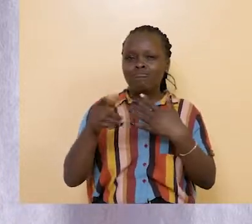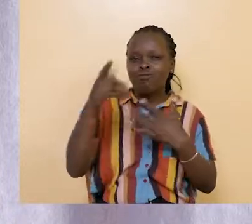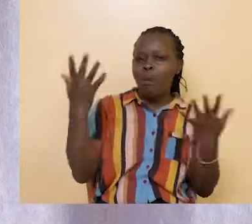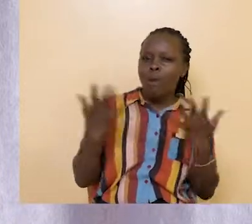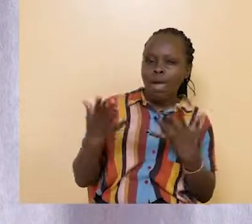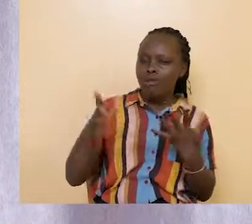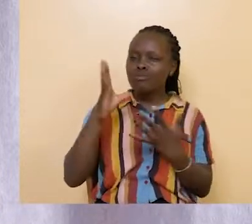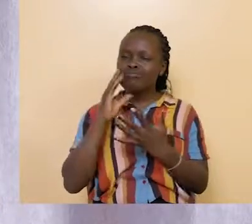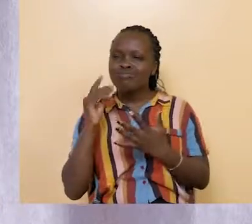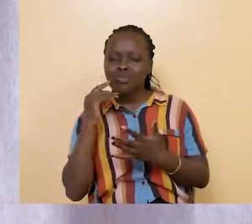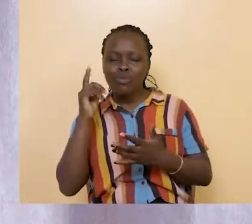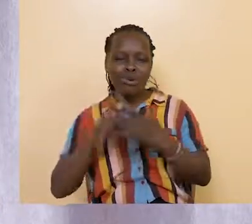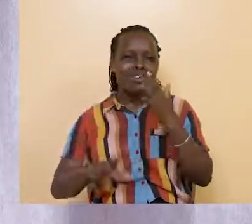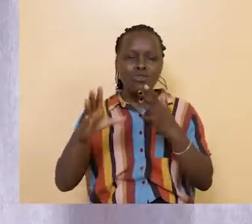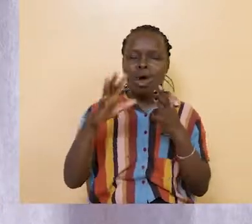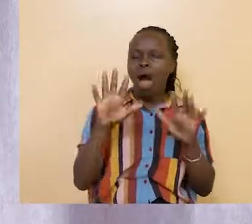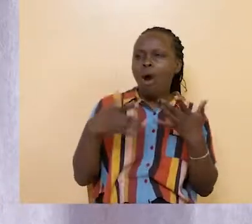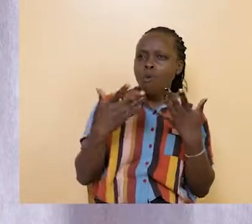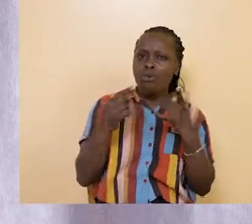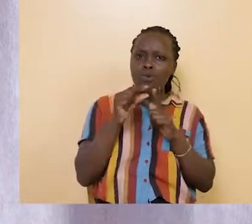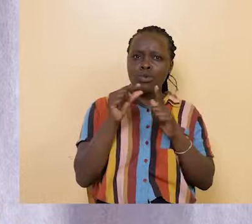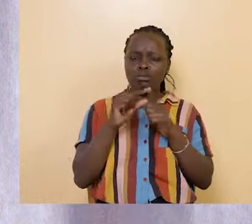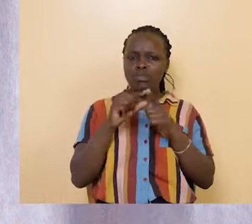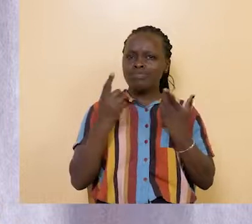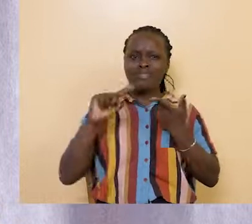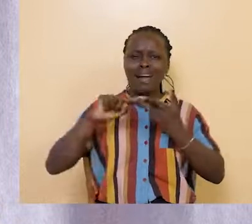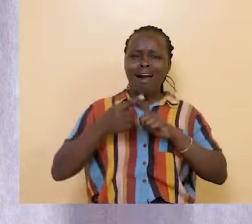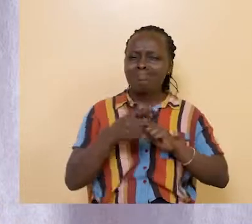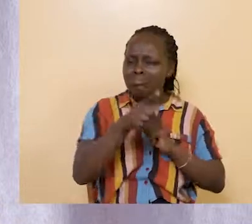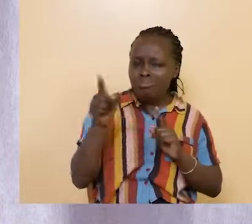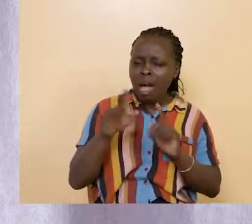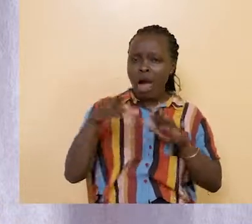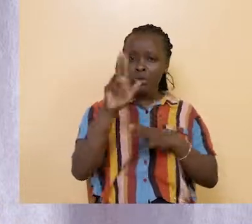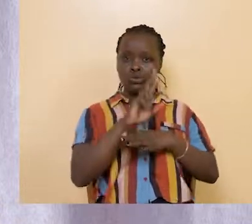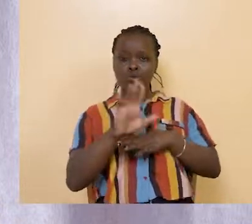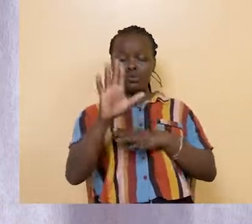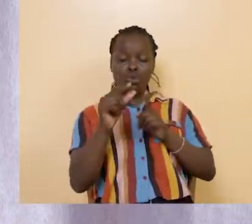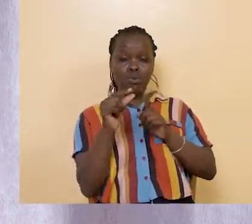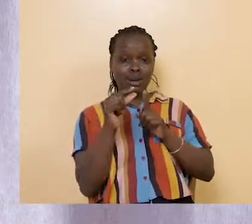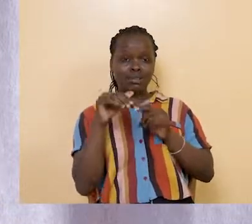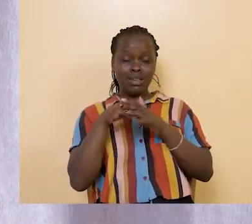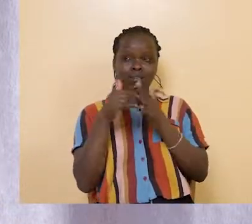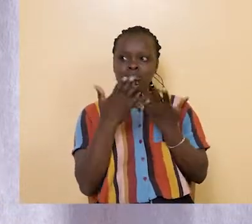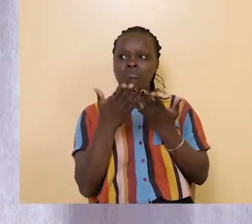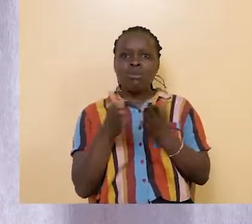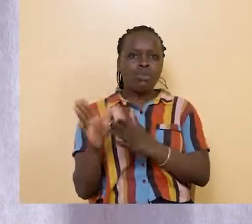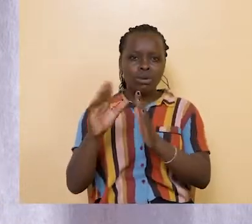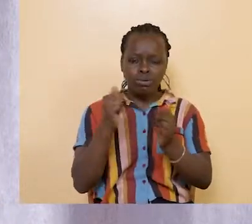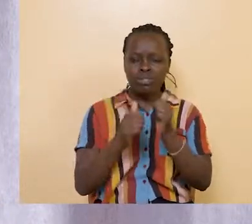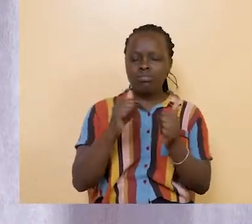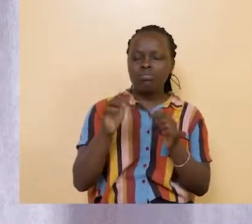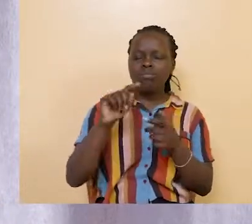you are and how words have affected you, or how words, or how you have used your words in a way that have affected